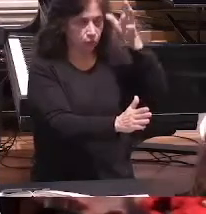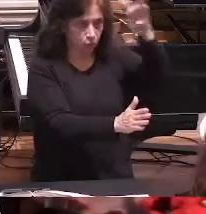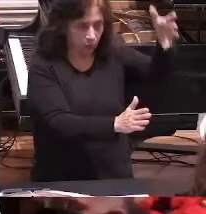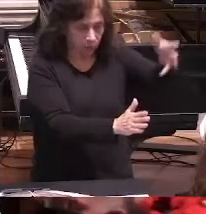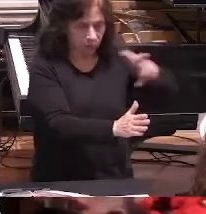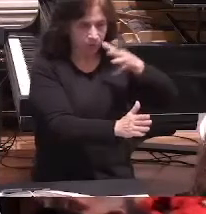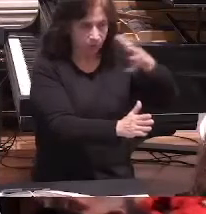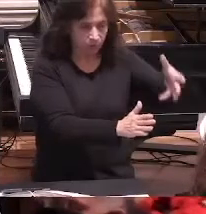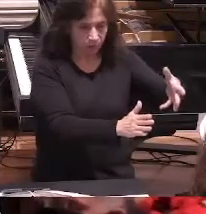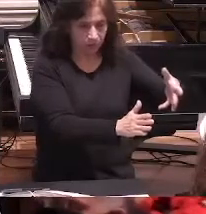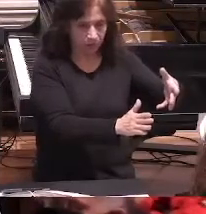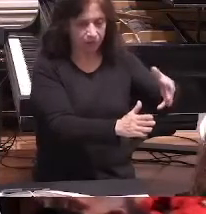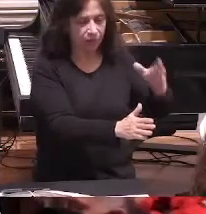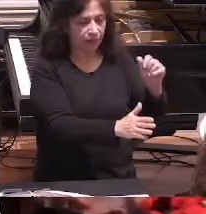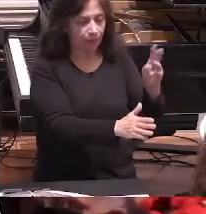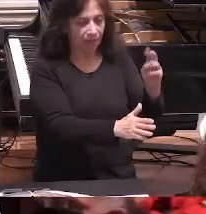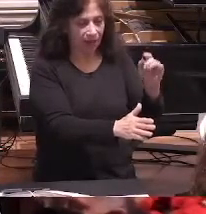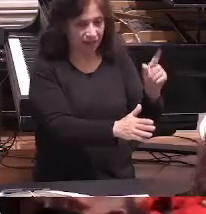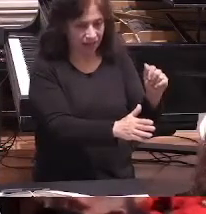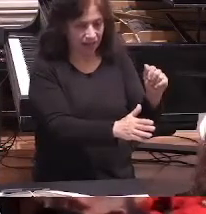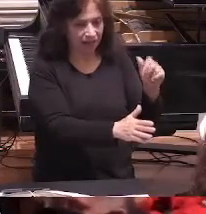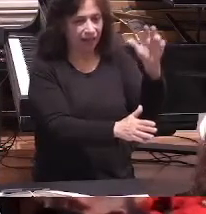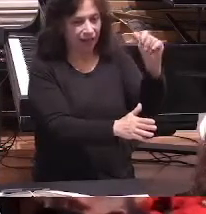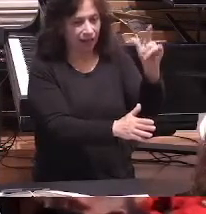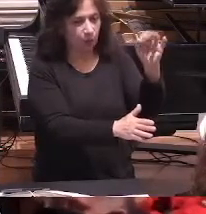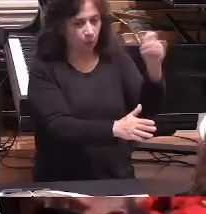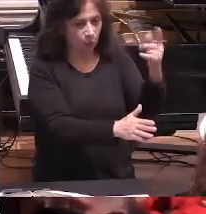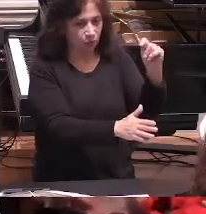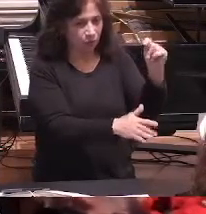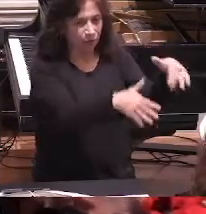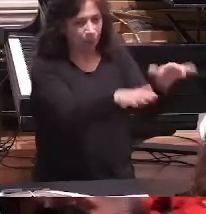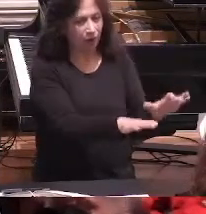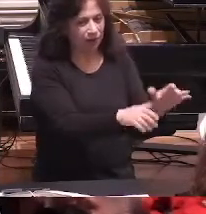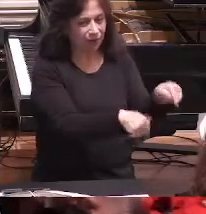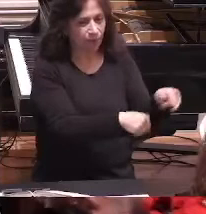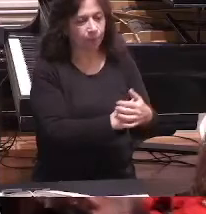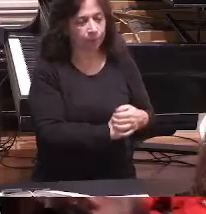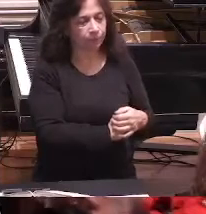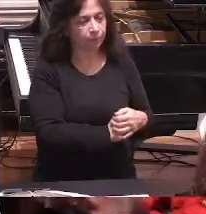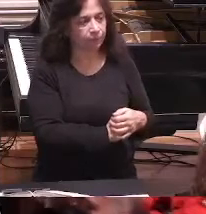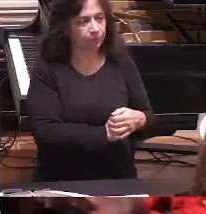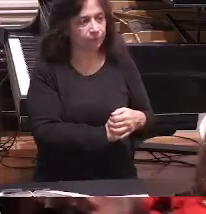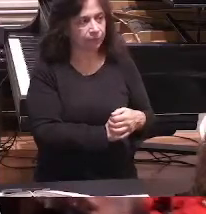great-great-grandparents, Amanda Nicholas and Albert Hilding, were buried.